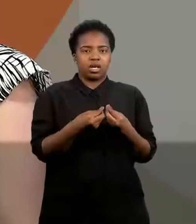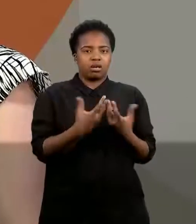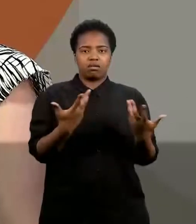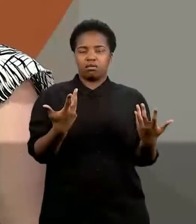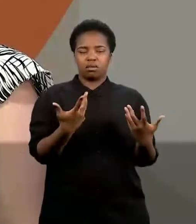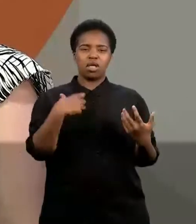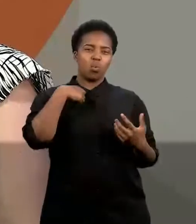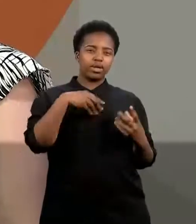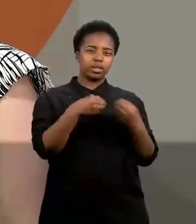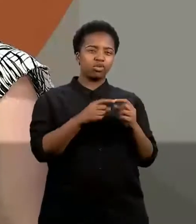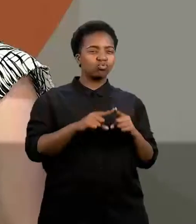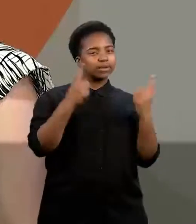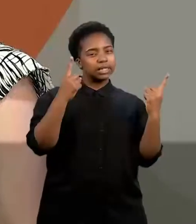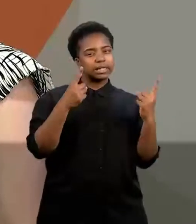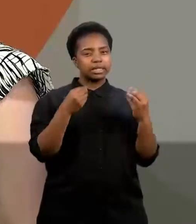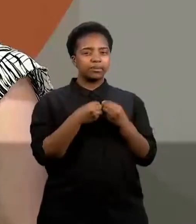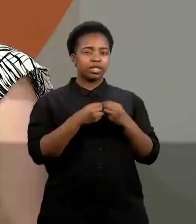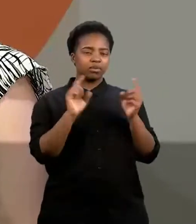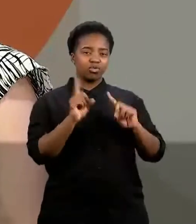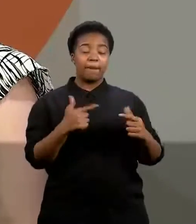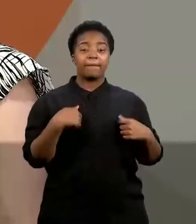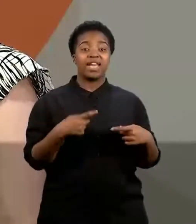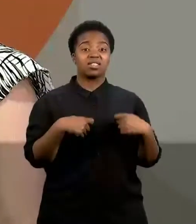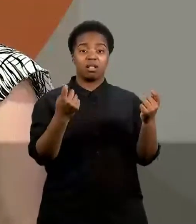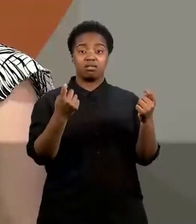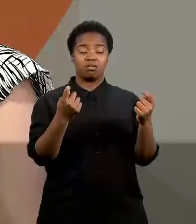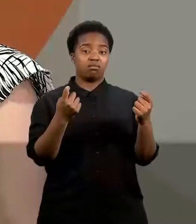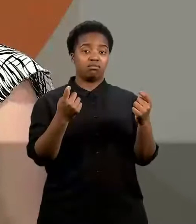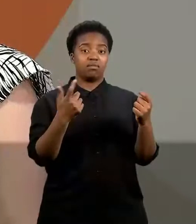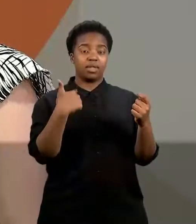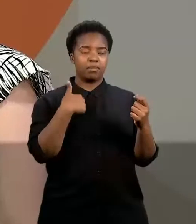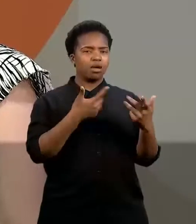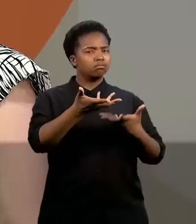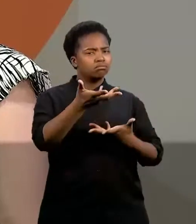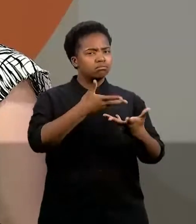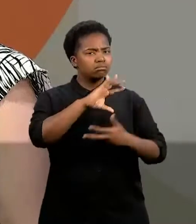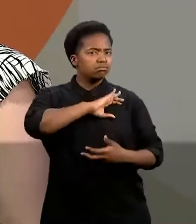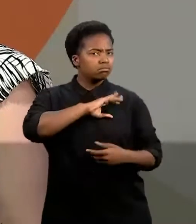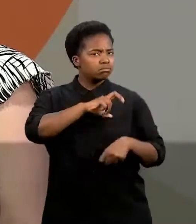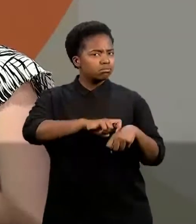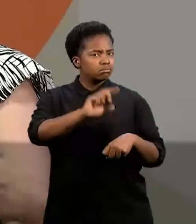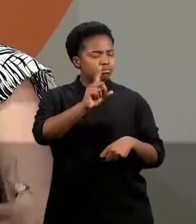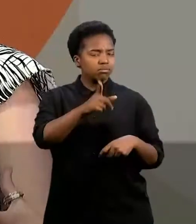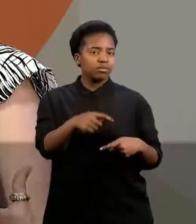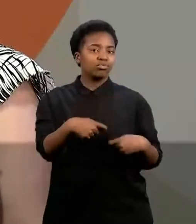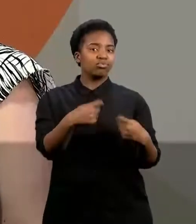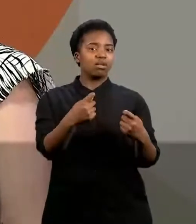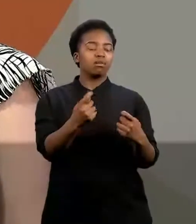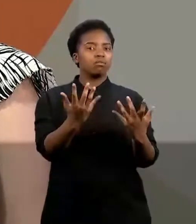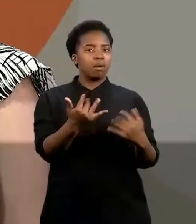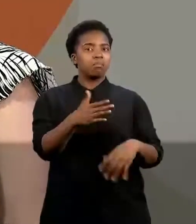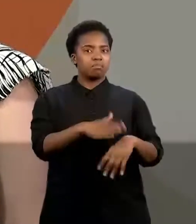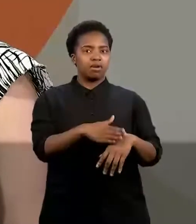something special, something different. And I sell a lot from my studio, so I try and interact with my clients as much as possible. And slowly my pool has